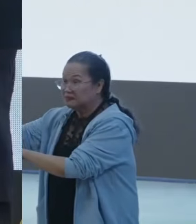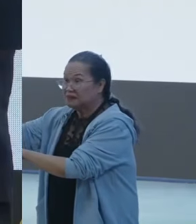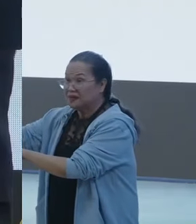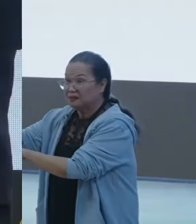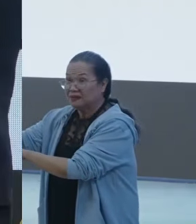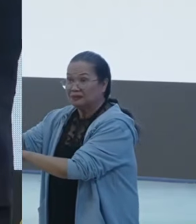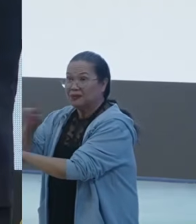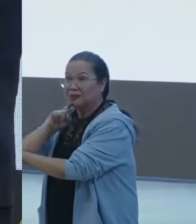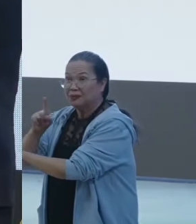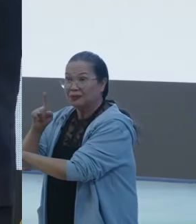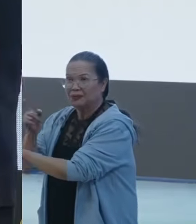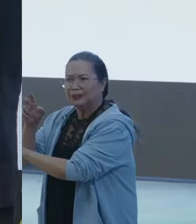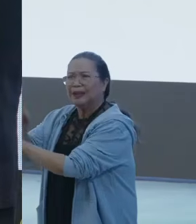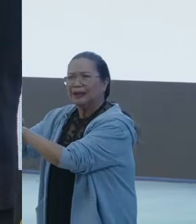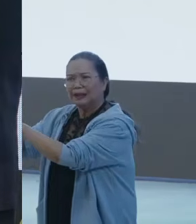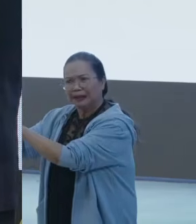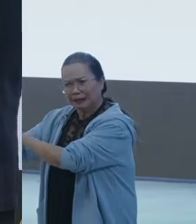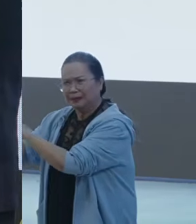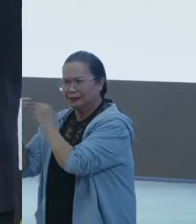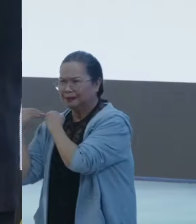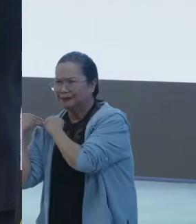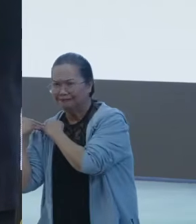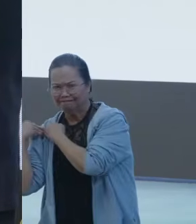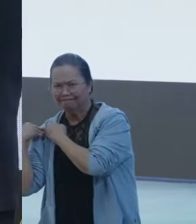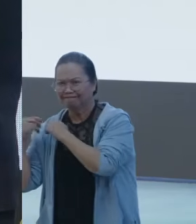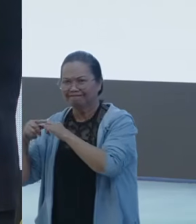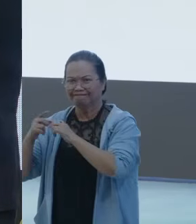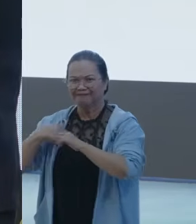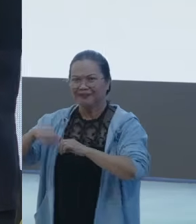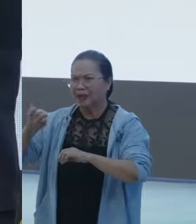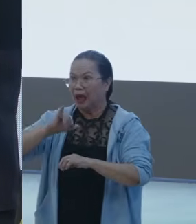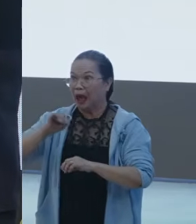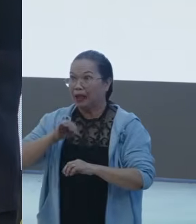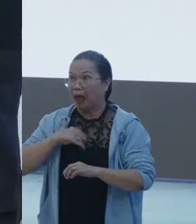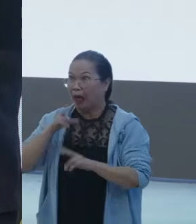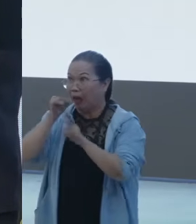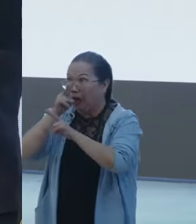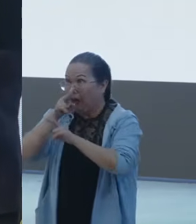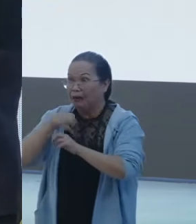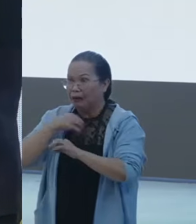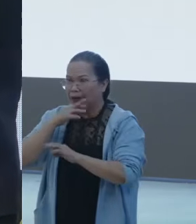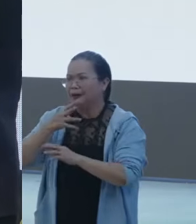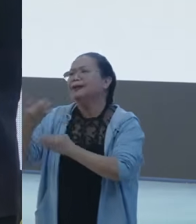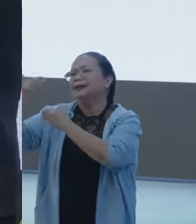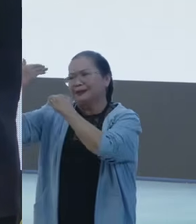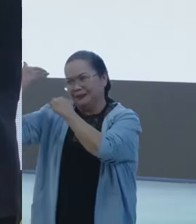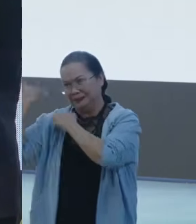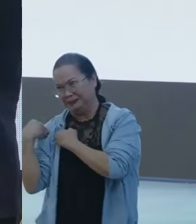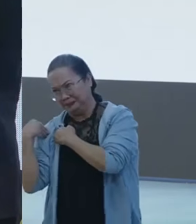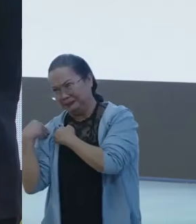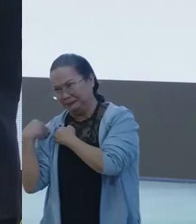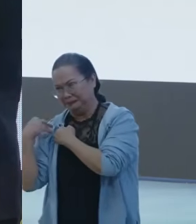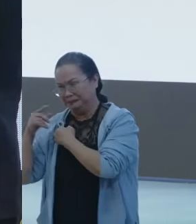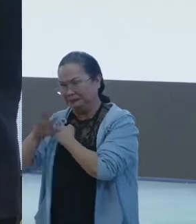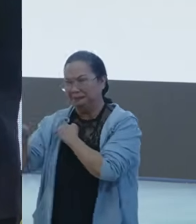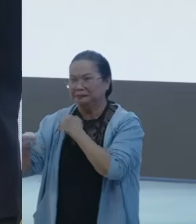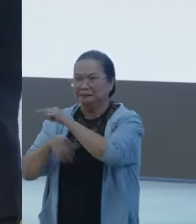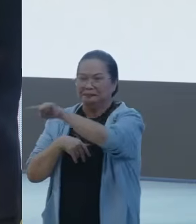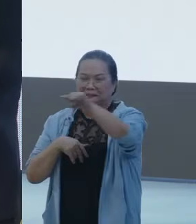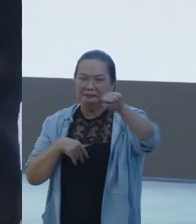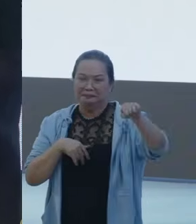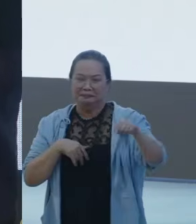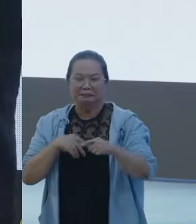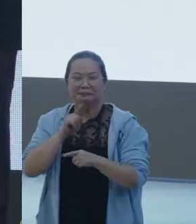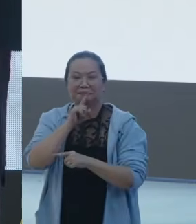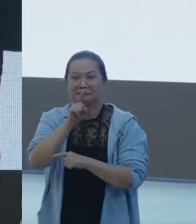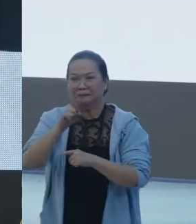Parang napaka-reliable ni Titus. 2 Corinthians 7:13, therefore, we are comforted, and besides our own comfort,